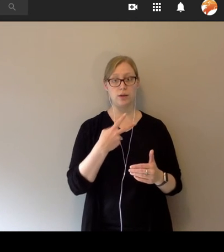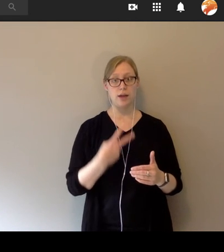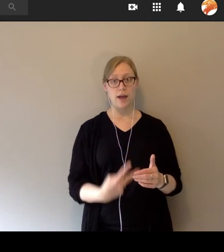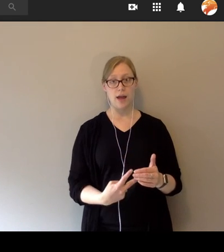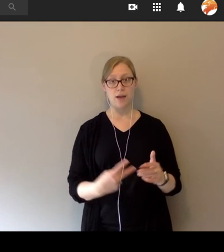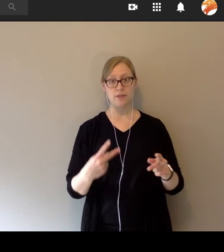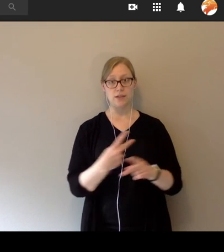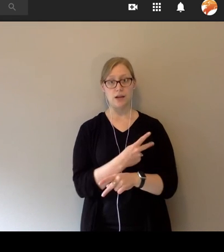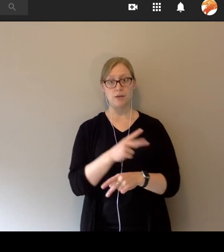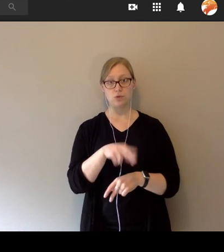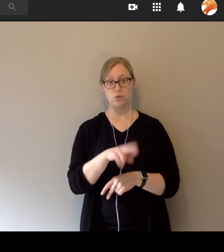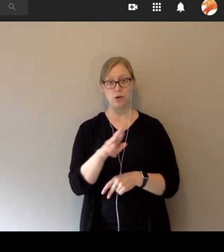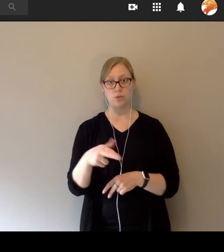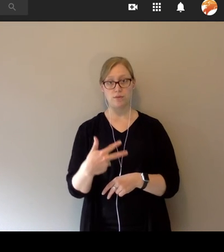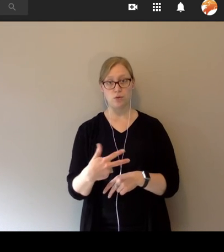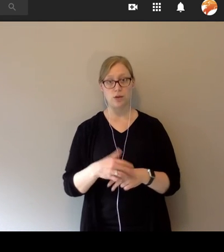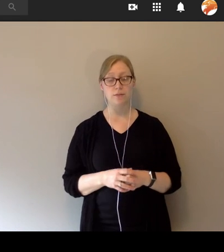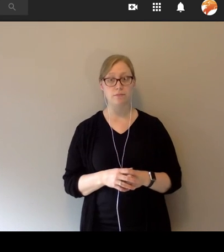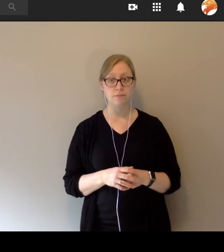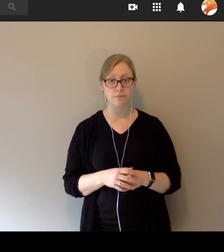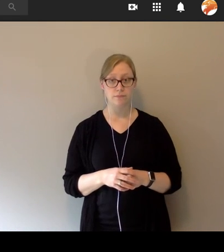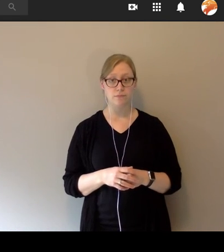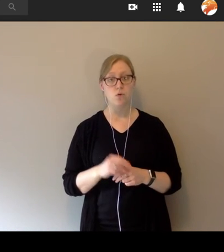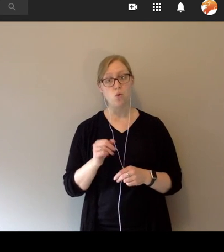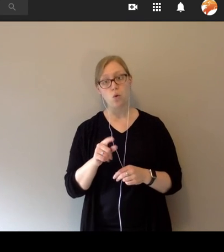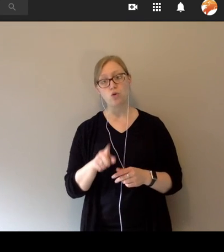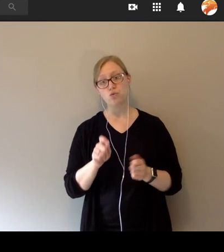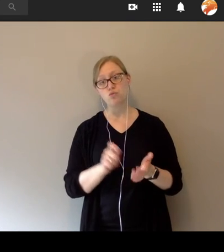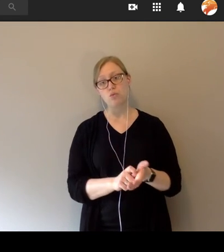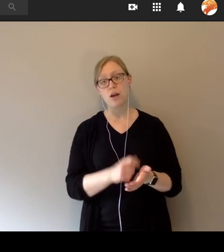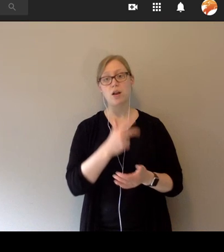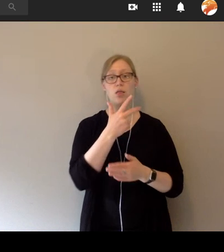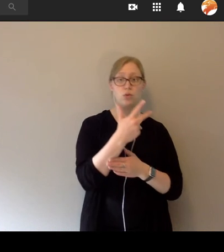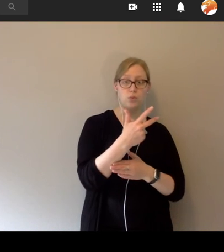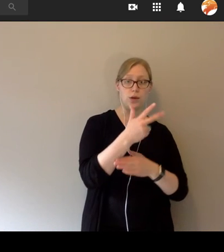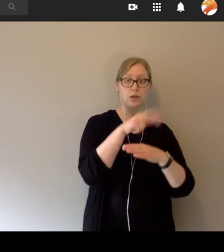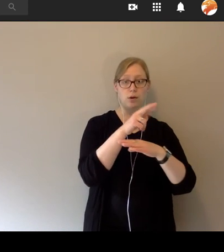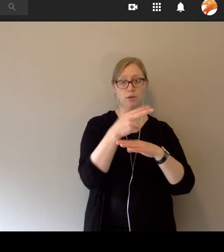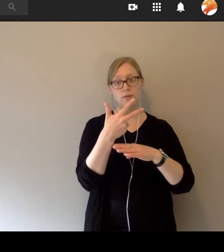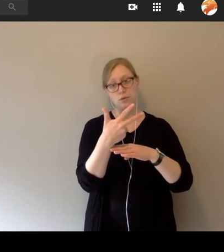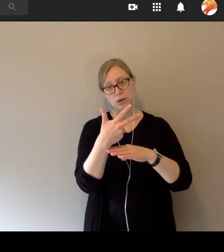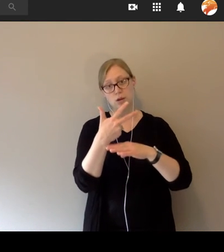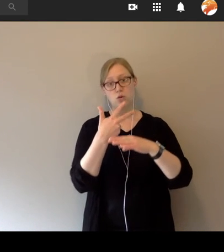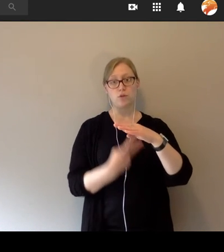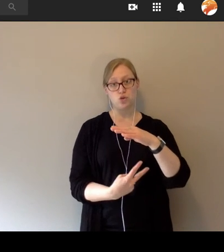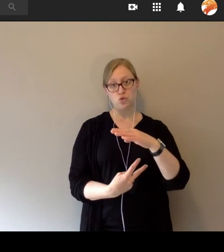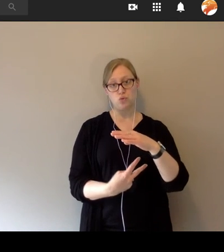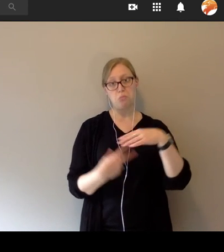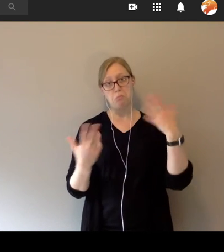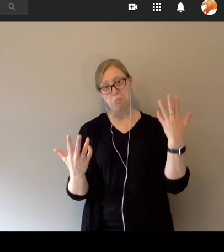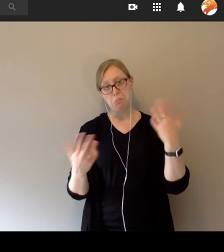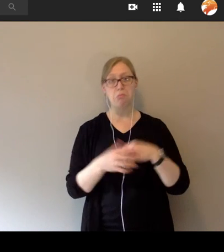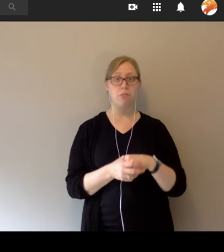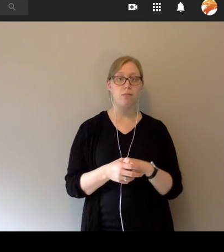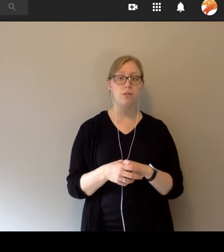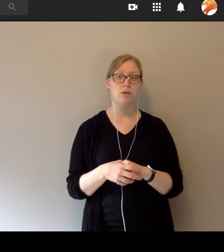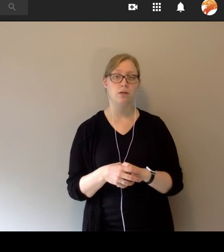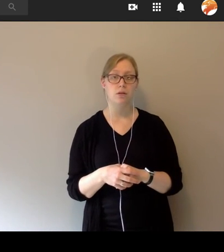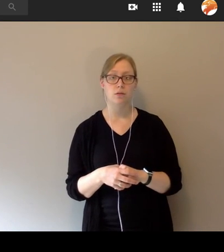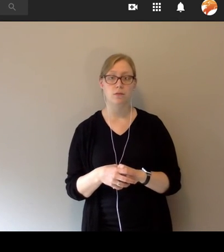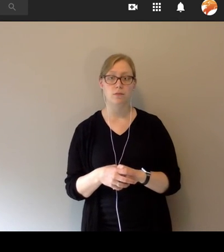3. Or you could write it as 3 square root of 3 over 2 probably. So this would be